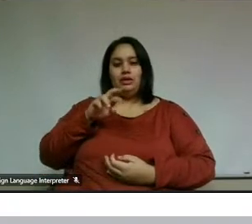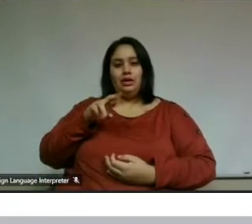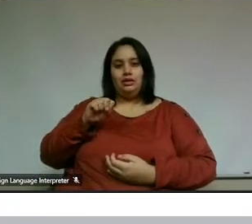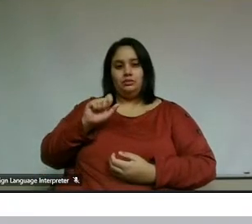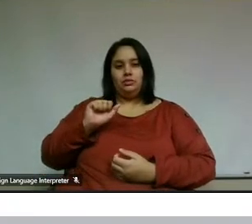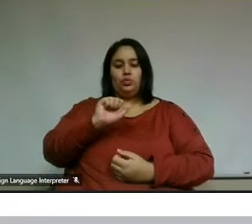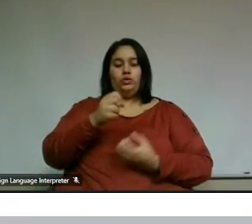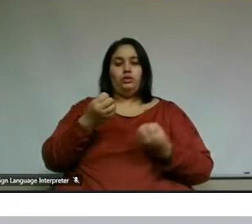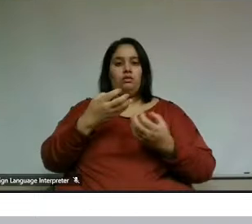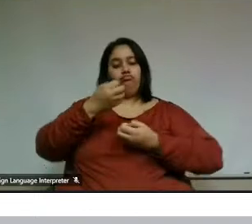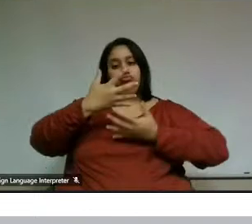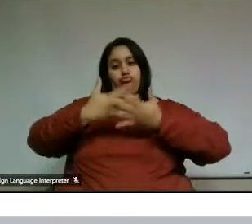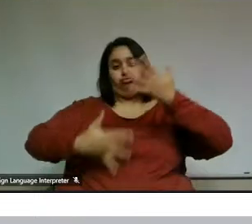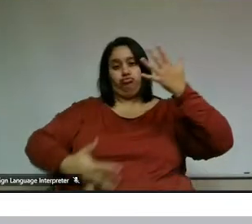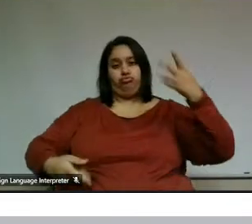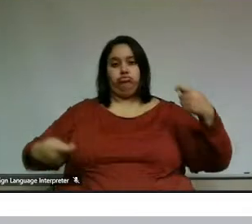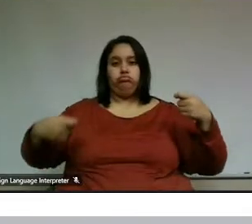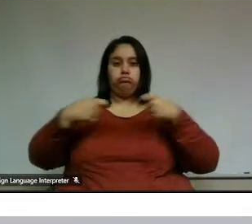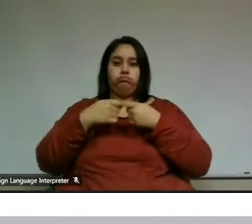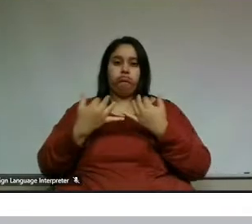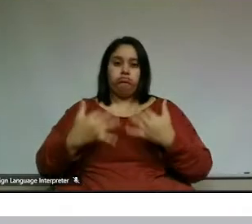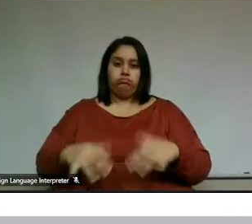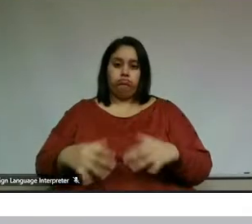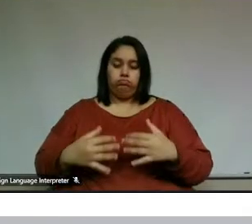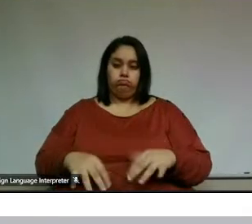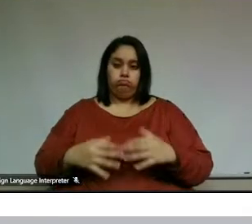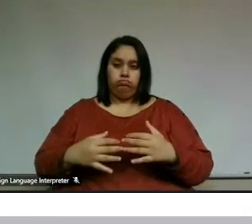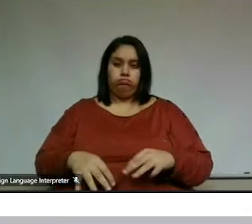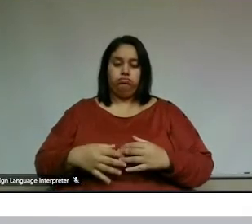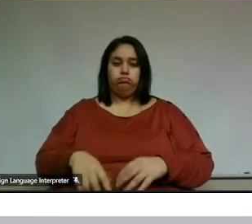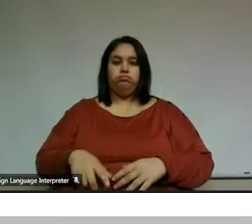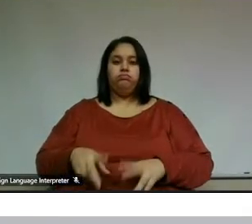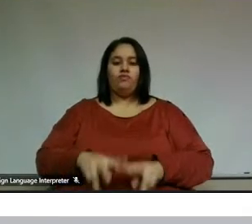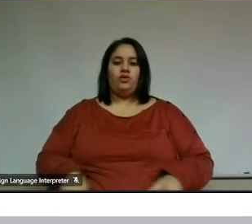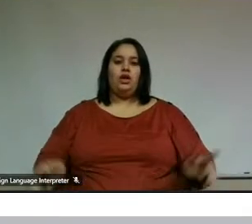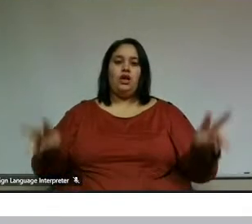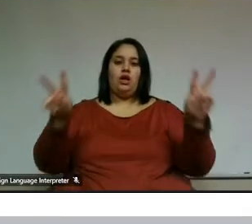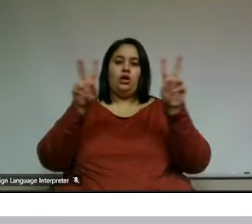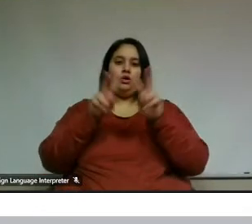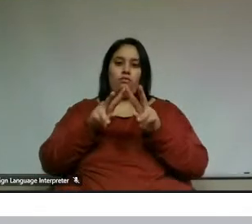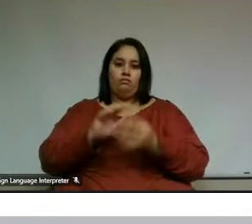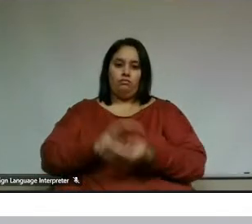substantial contribution. It is extremely valuable.